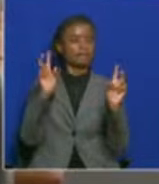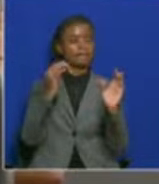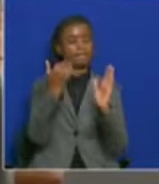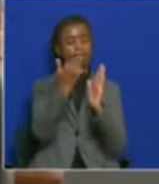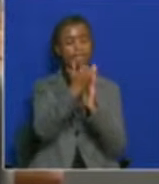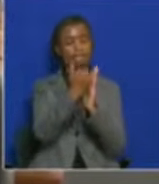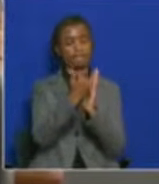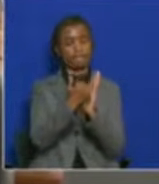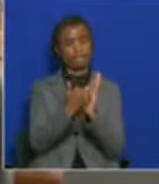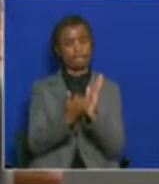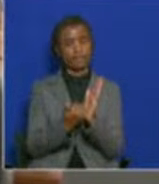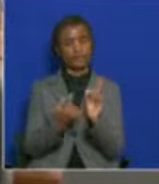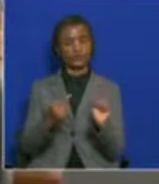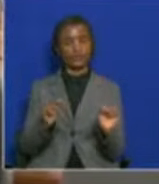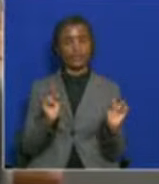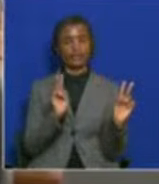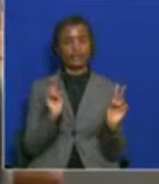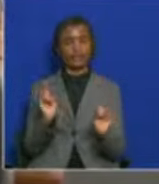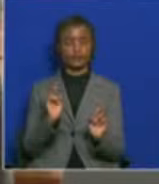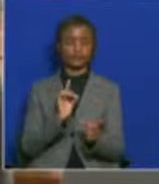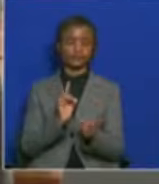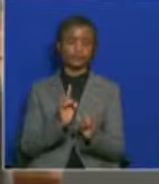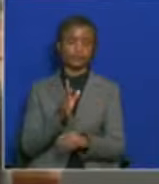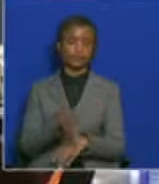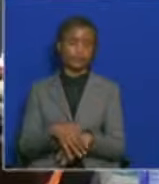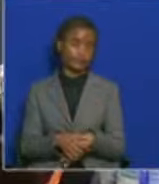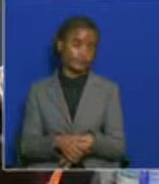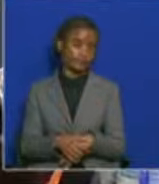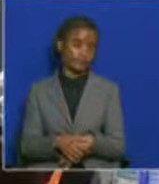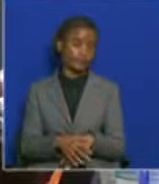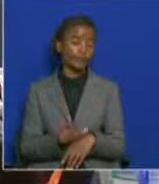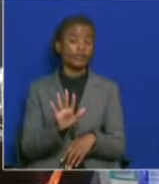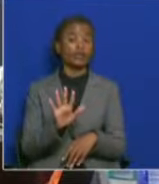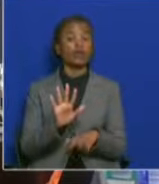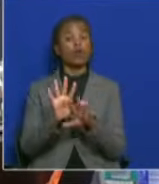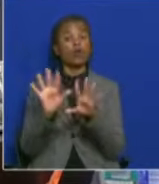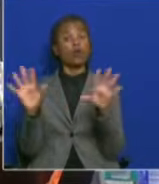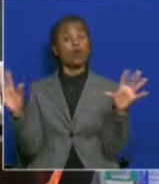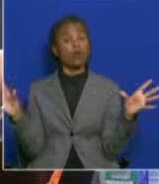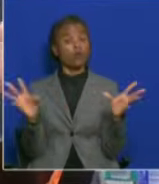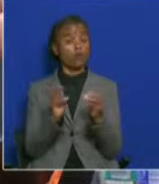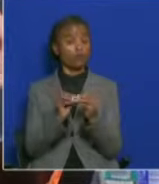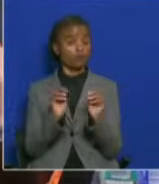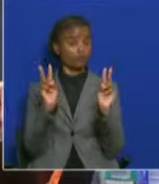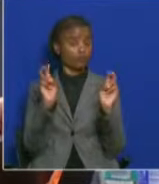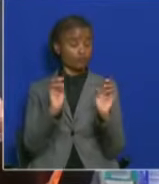These are not all the topics, however, to be covered